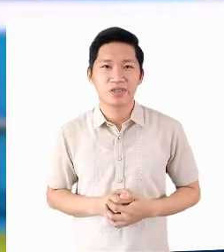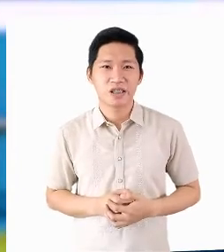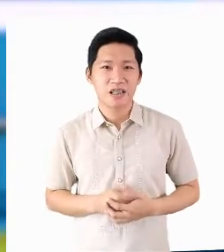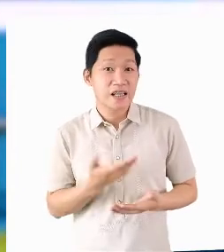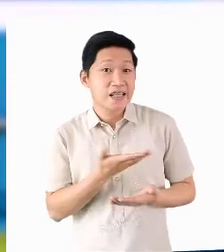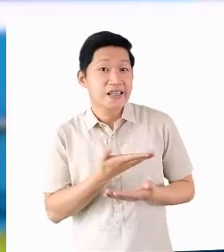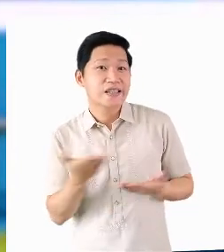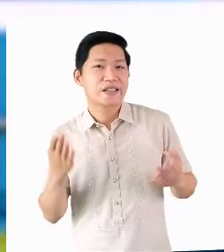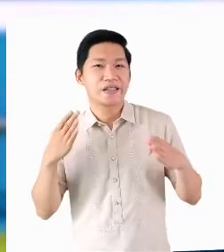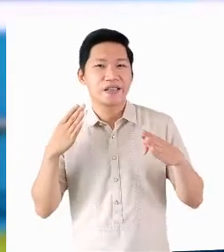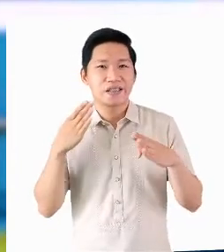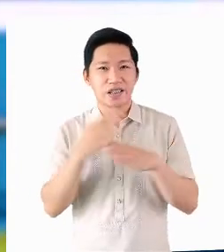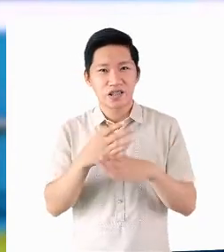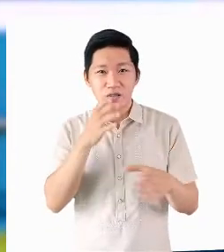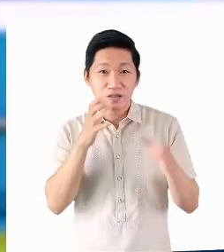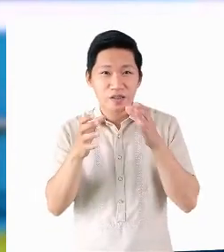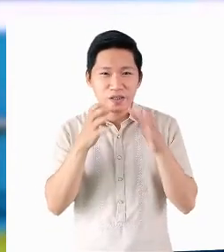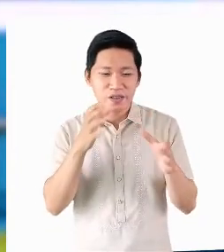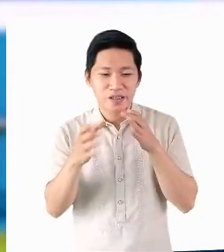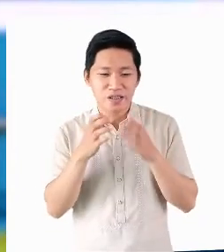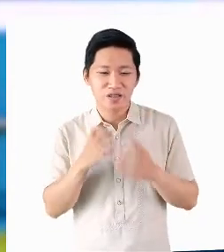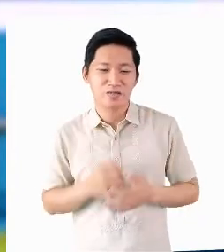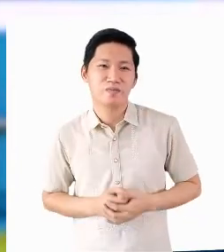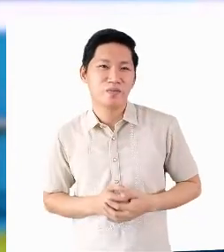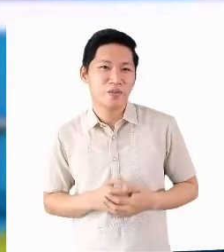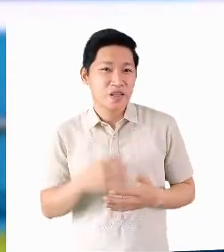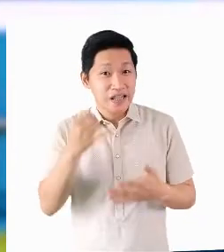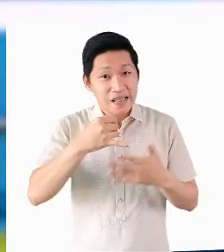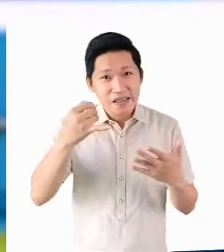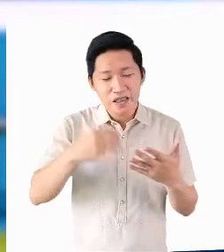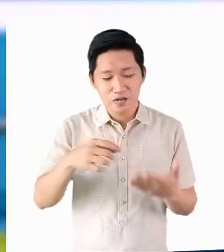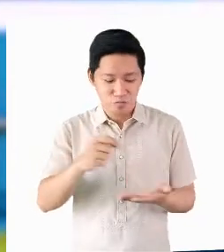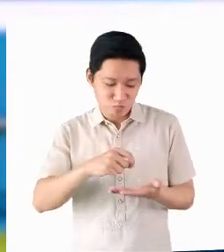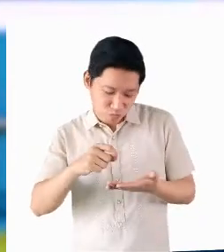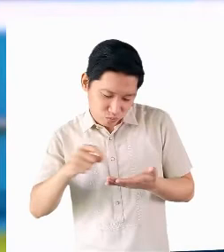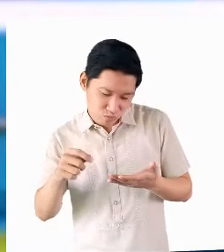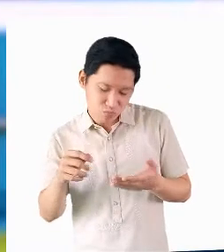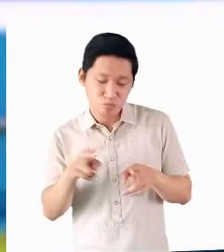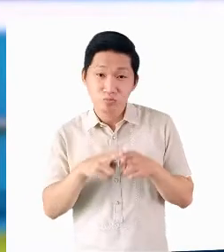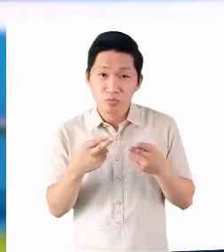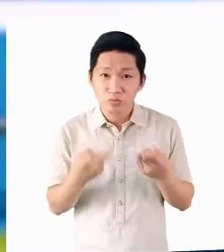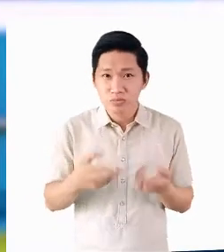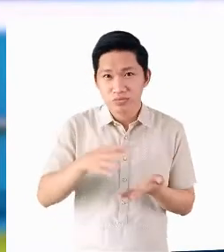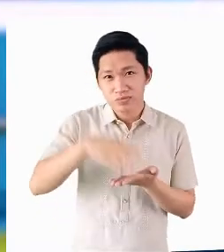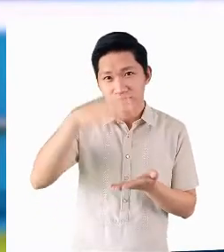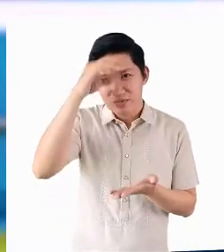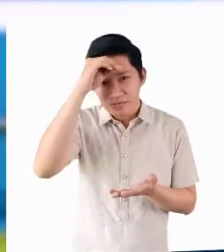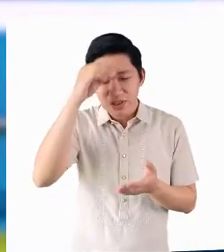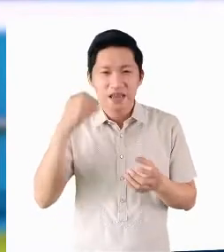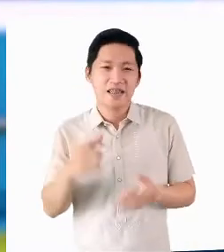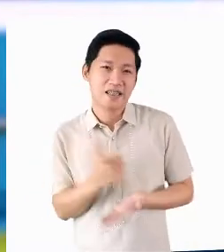Those are the barriers to communication. Were you able to note down important information from our lesson?